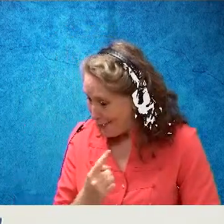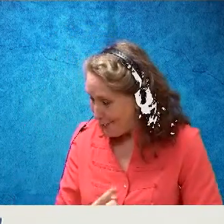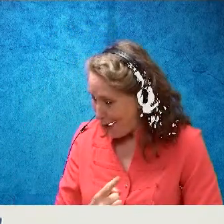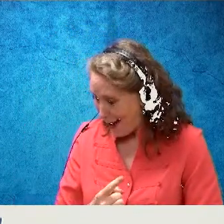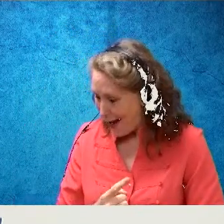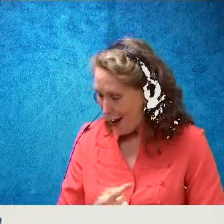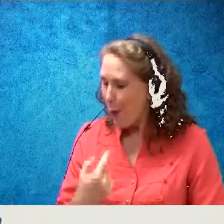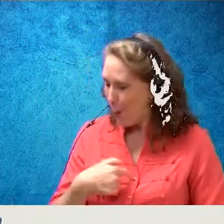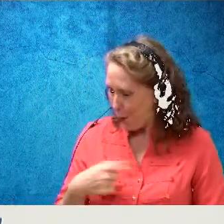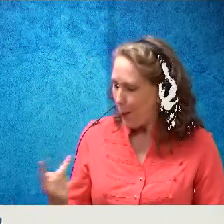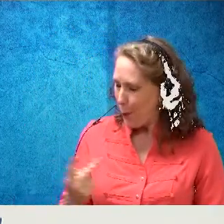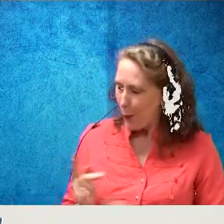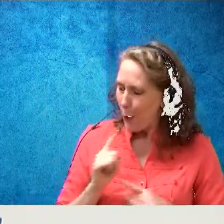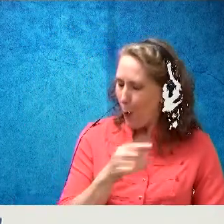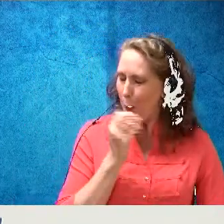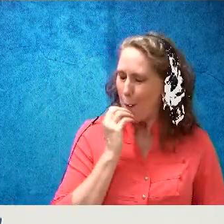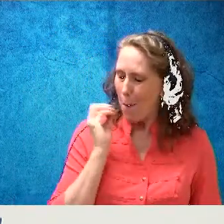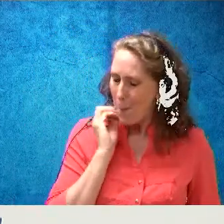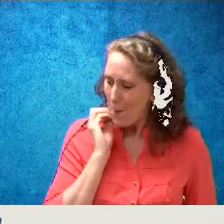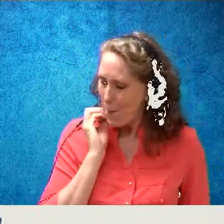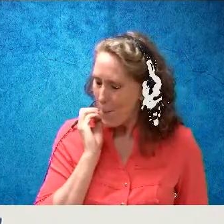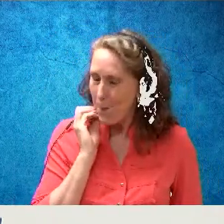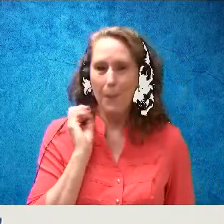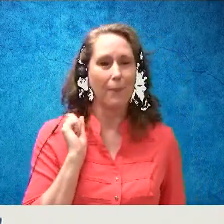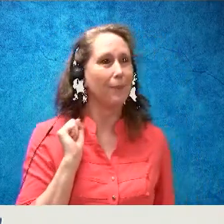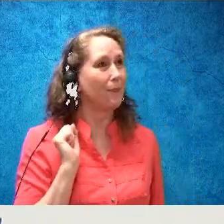daddy. "We're going home."